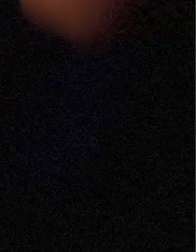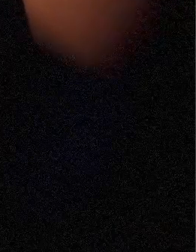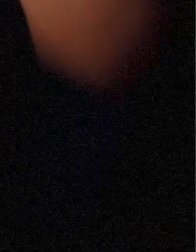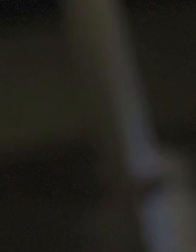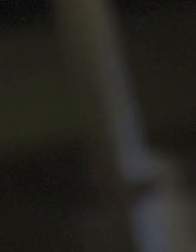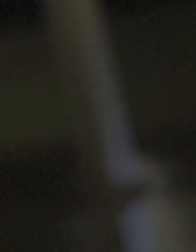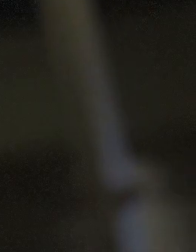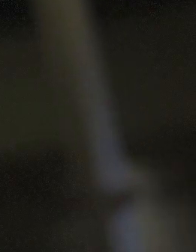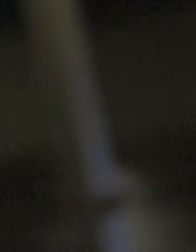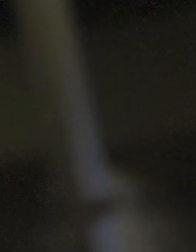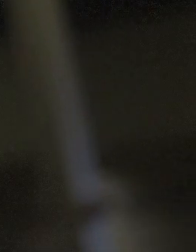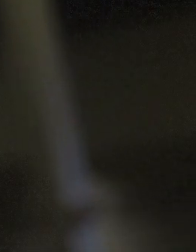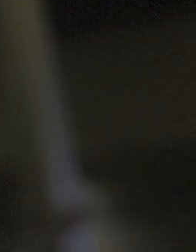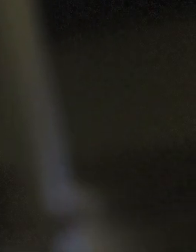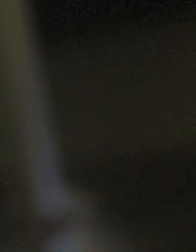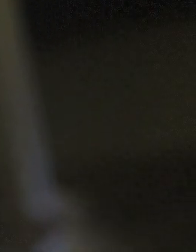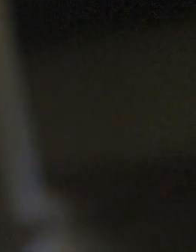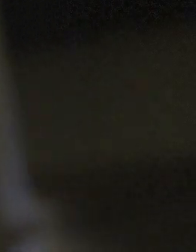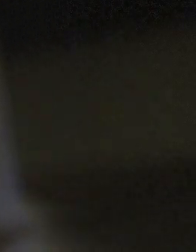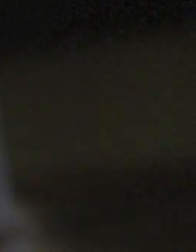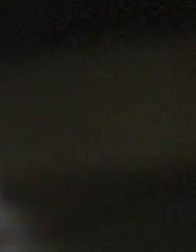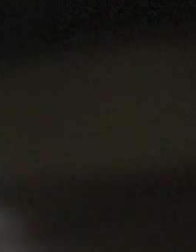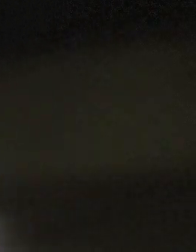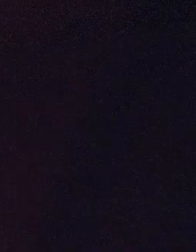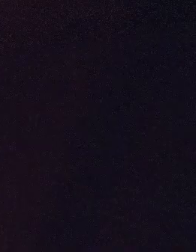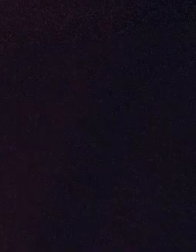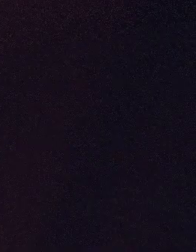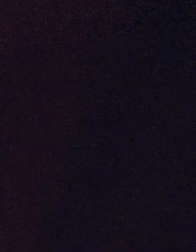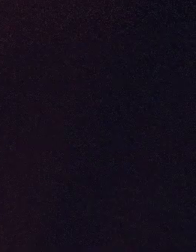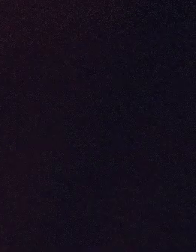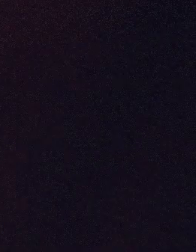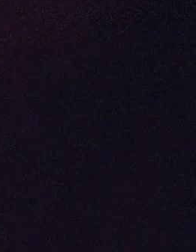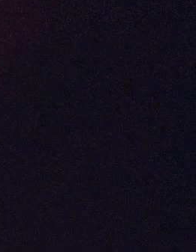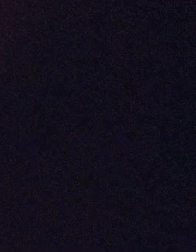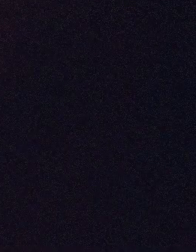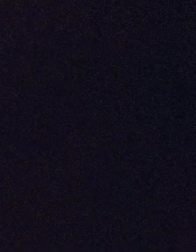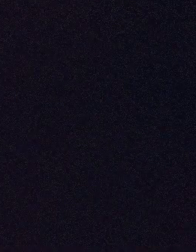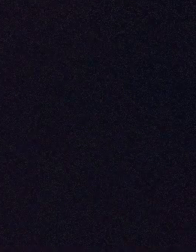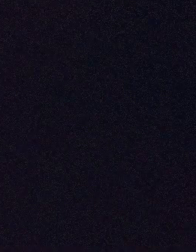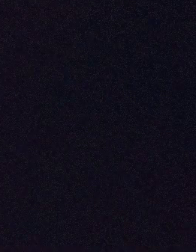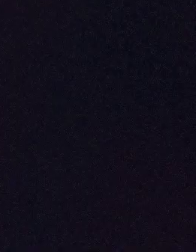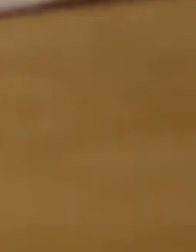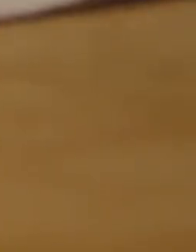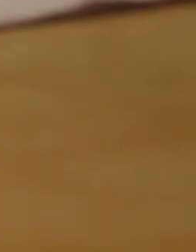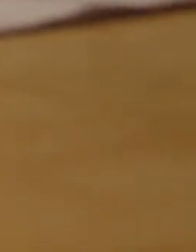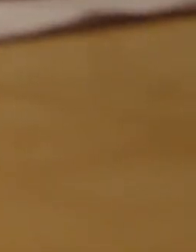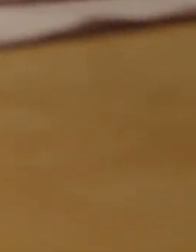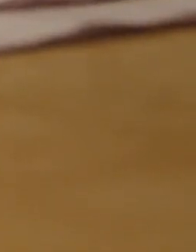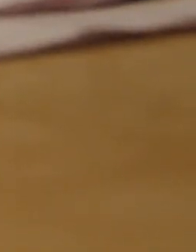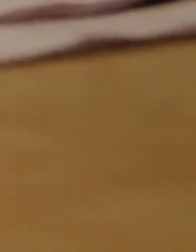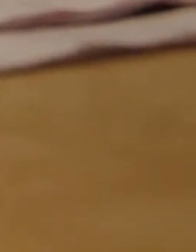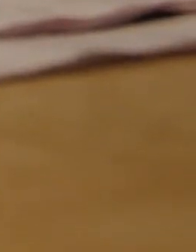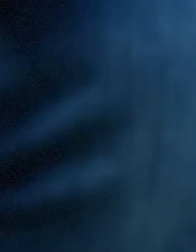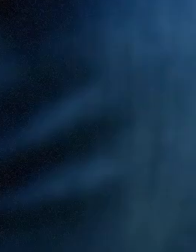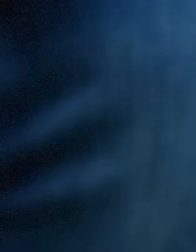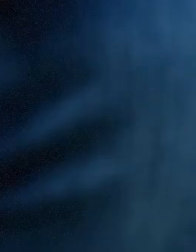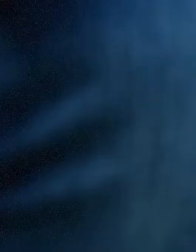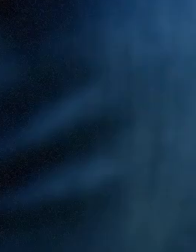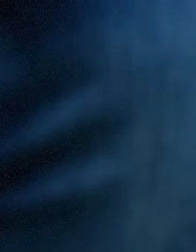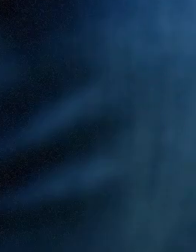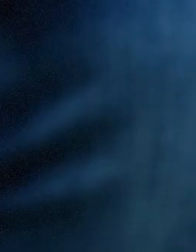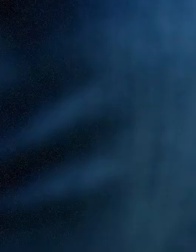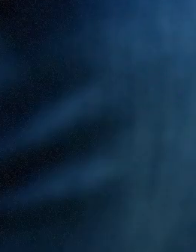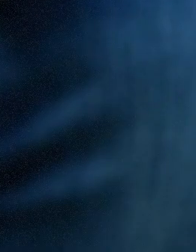handle dangerous religious fads and trends? What does the Bible say about divorce,